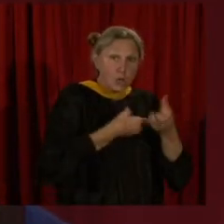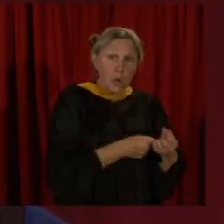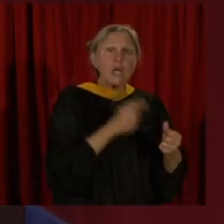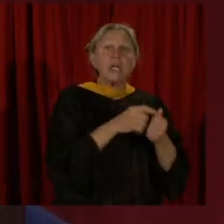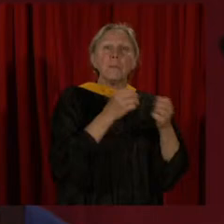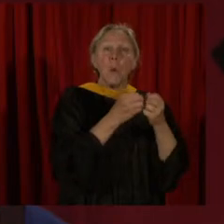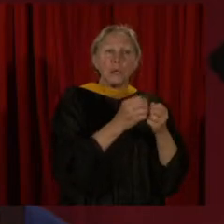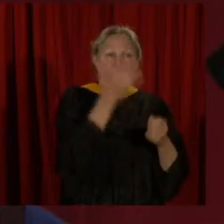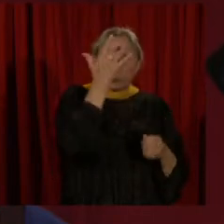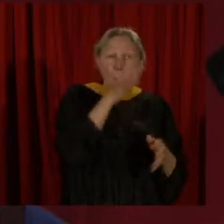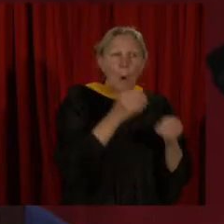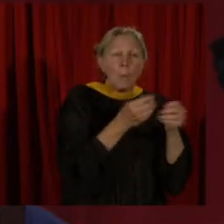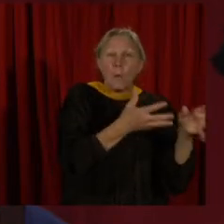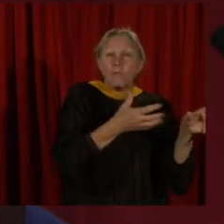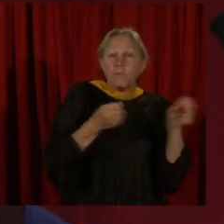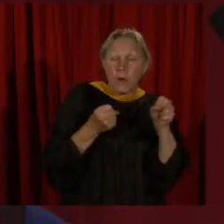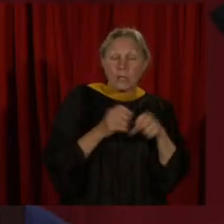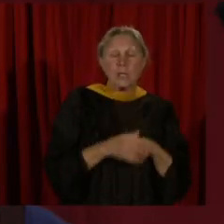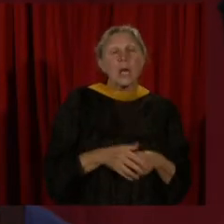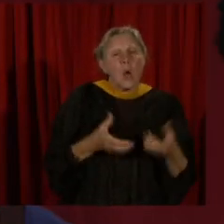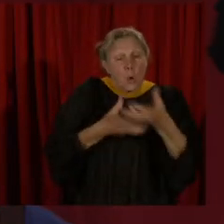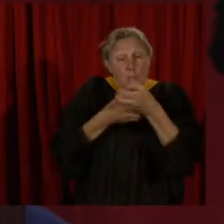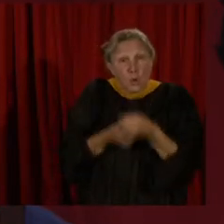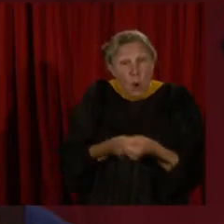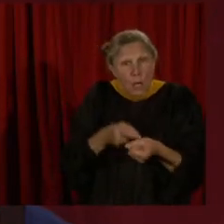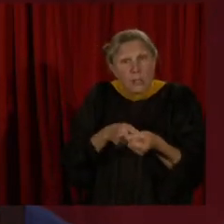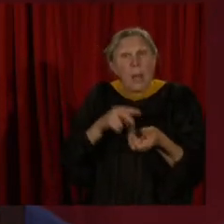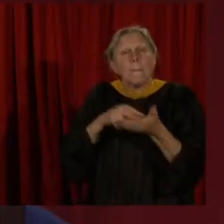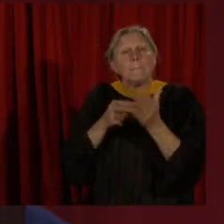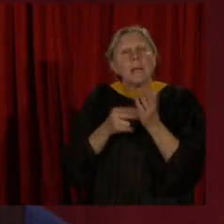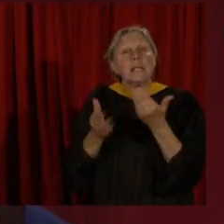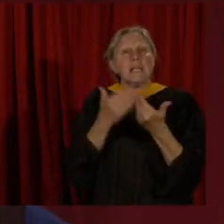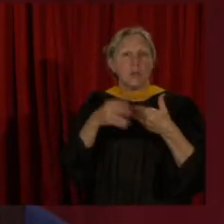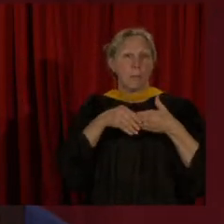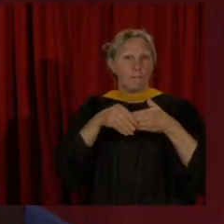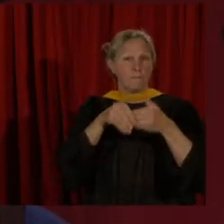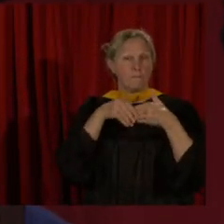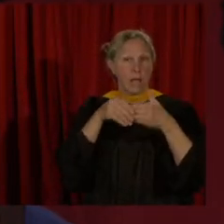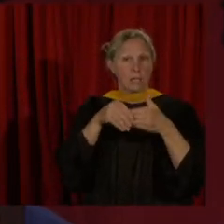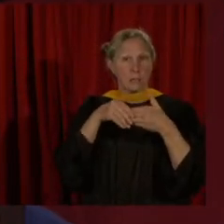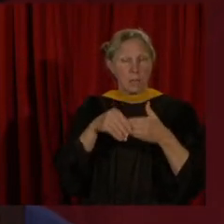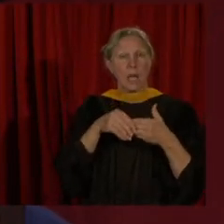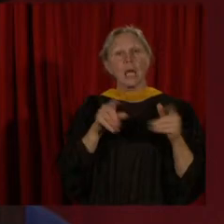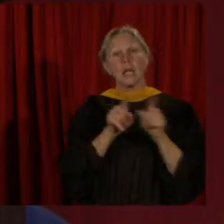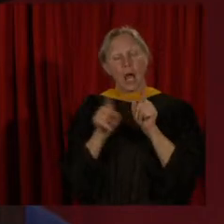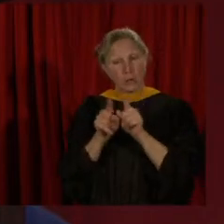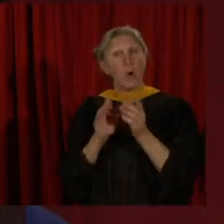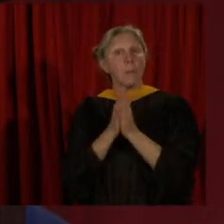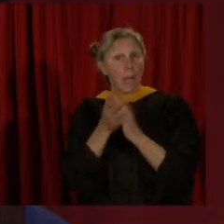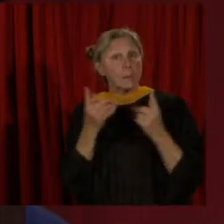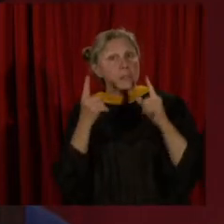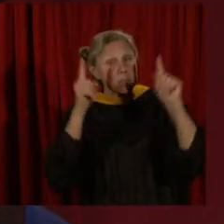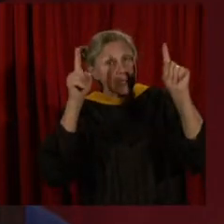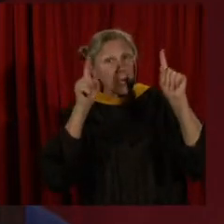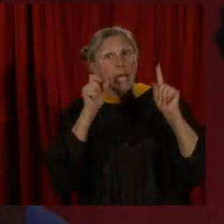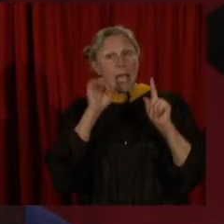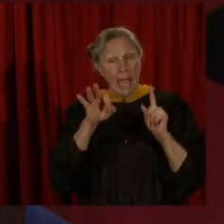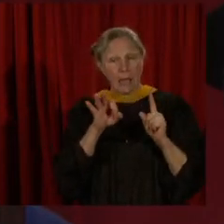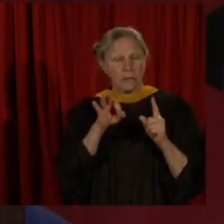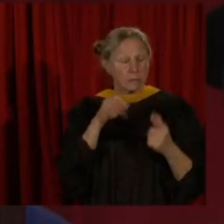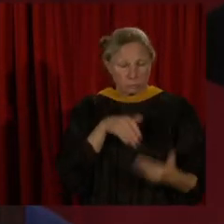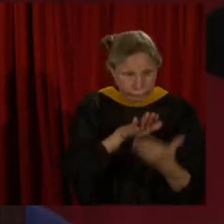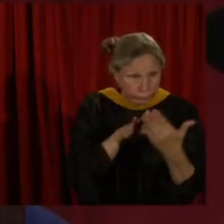faster. And when there's trust, it's easier to be flexible and ultimately successful when you face